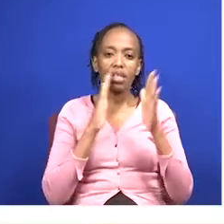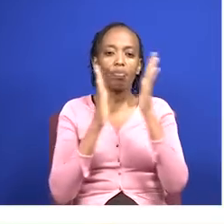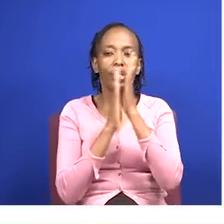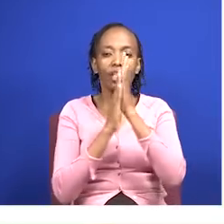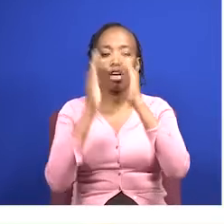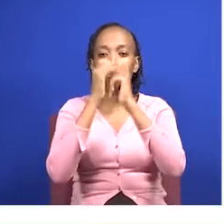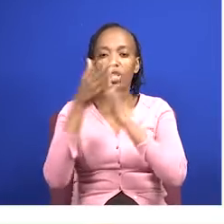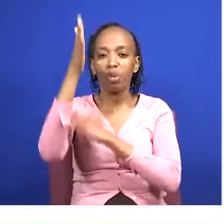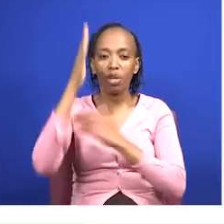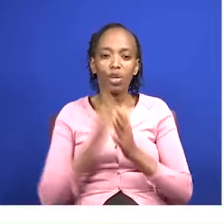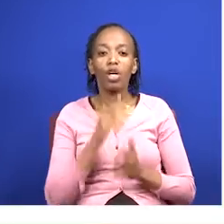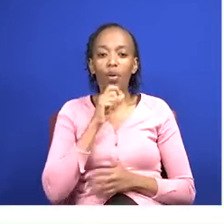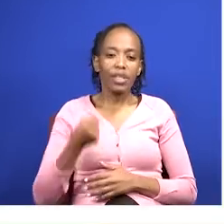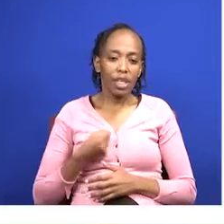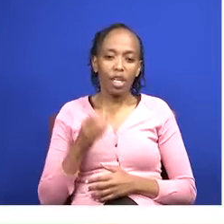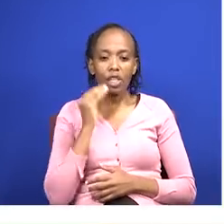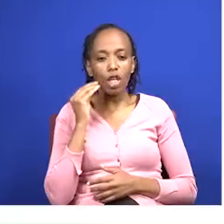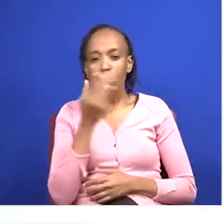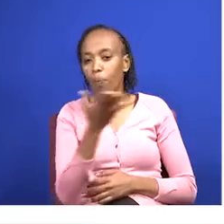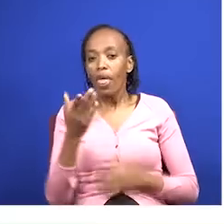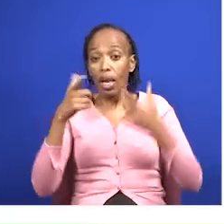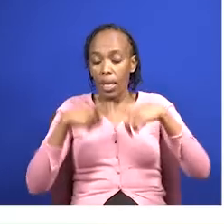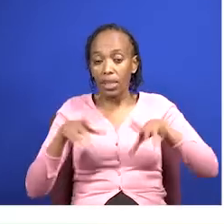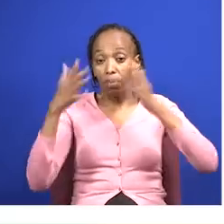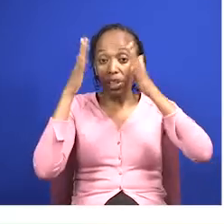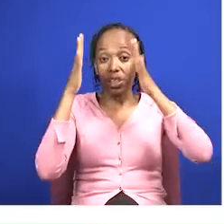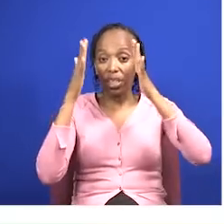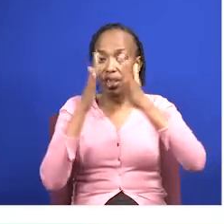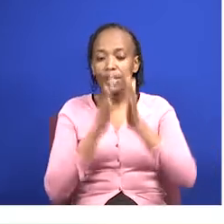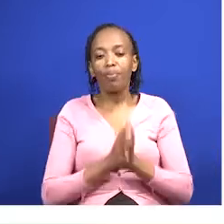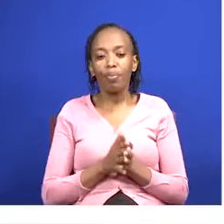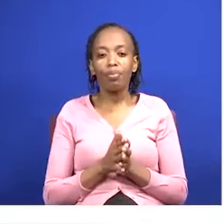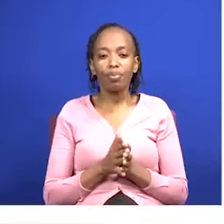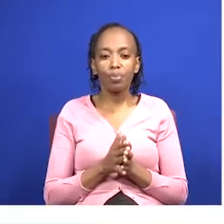in praising and worshiping God. Boys and girls at home, let's appreciate them.